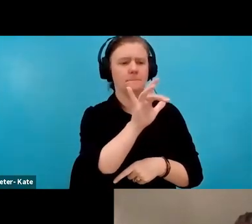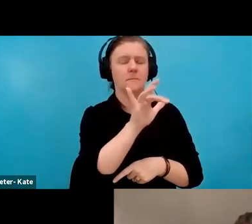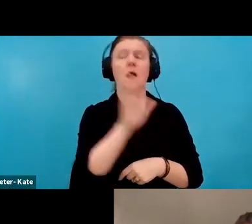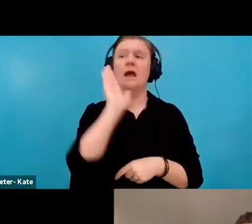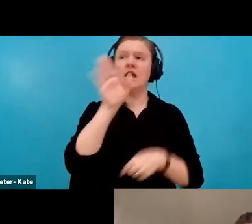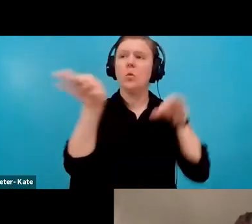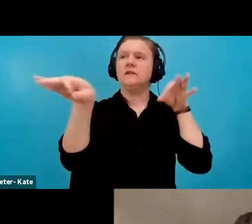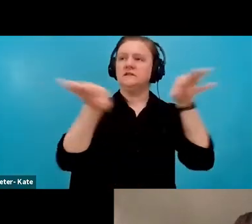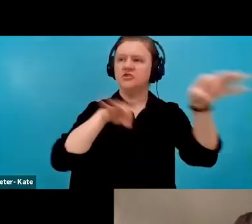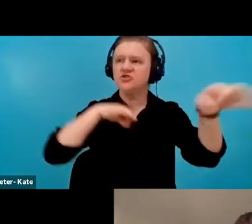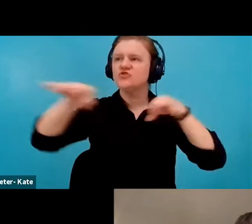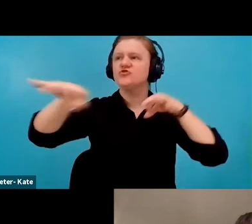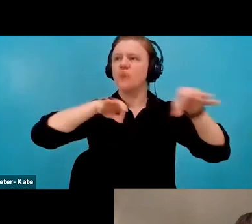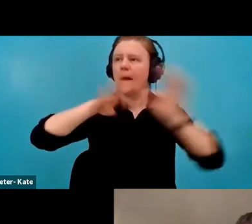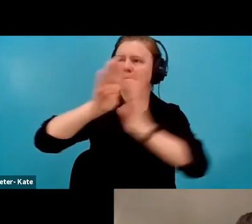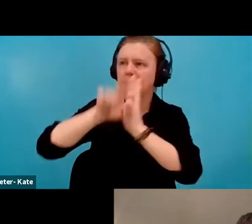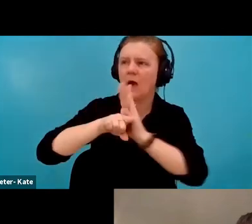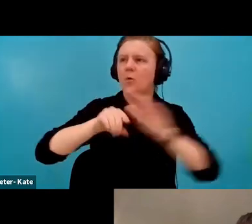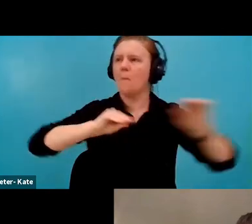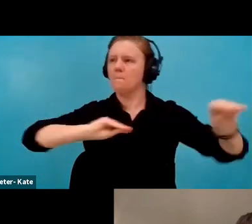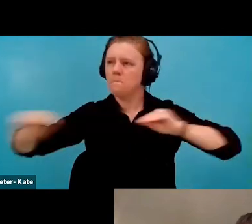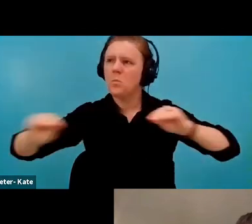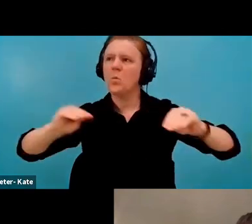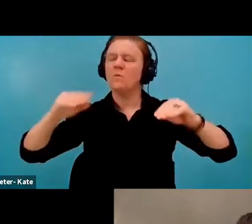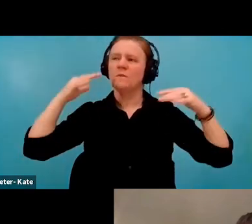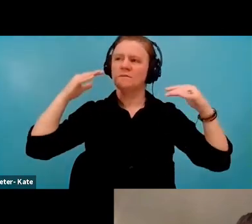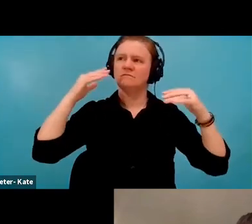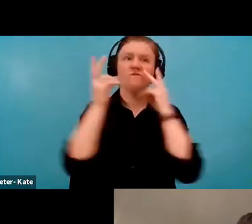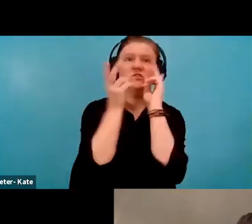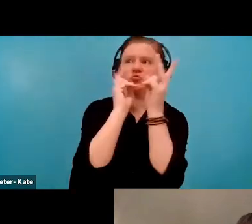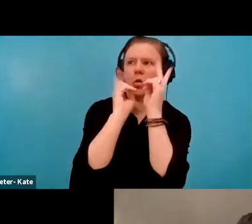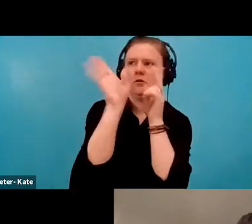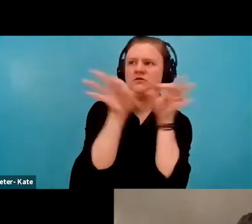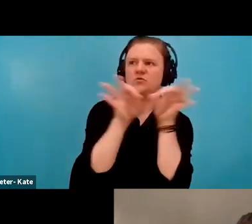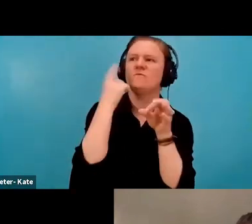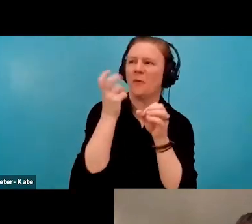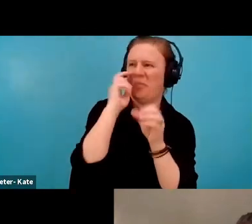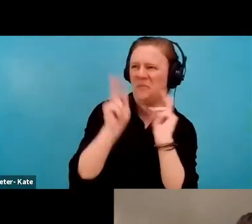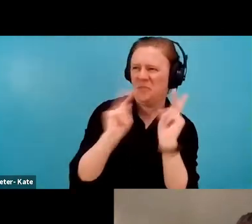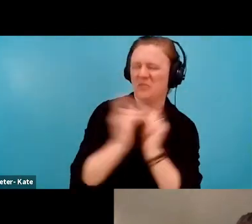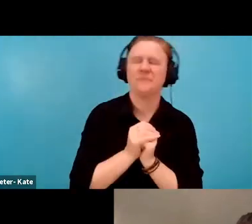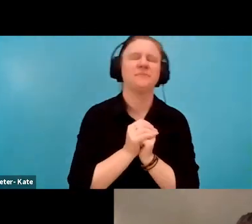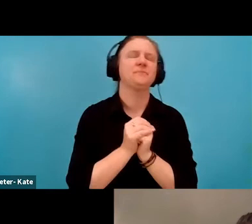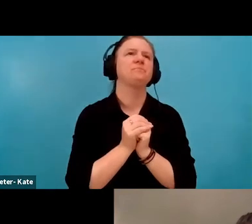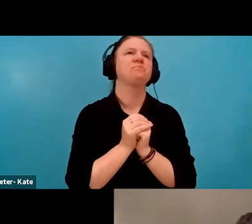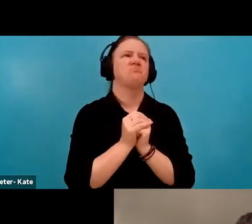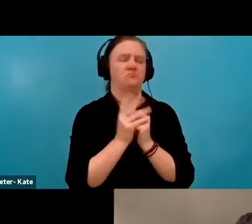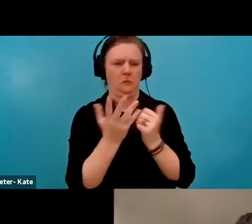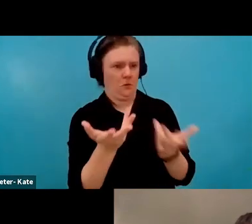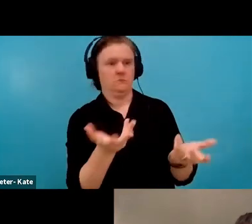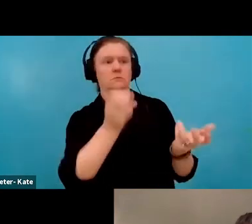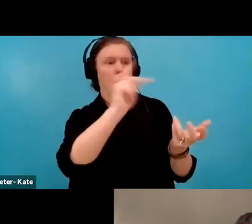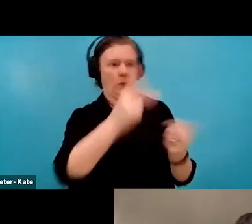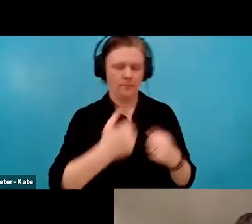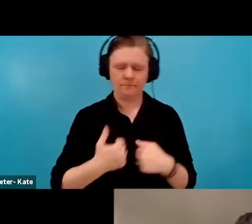take the lightsaber out and they do that. Okay, so here's the problem. I go and I make this film.